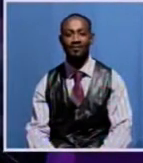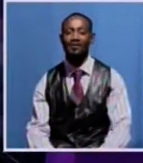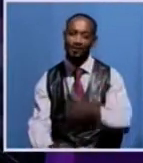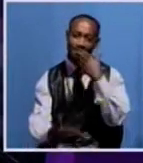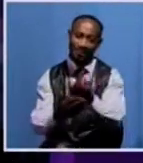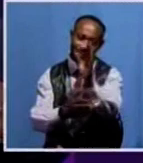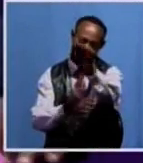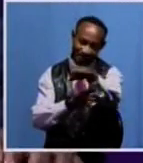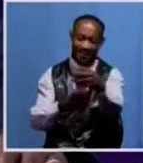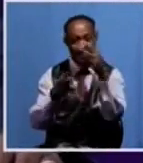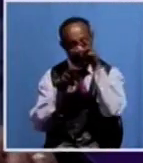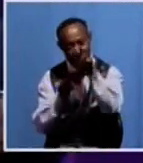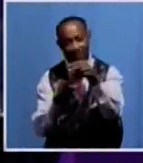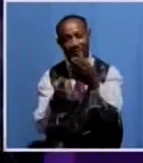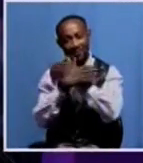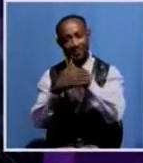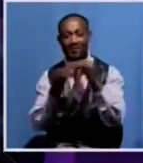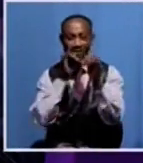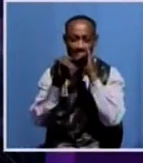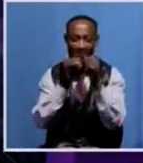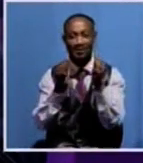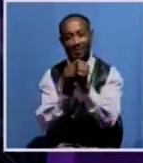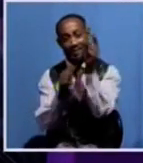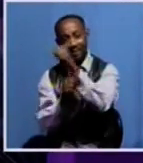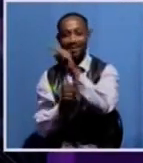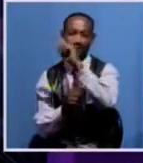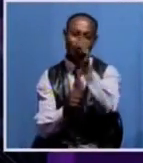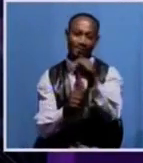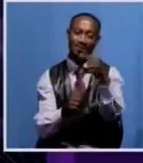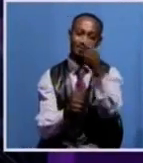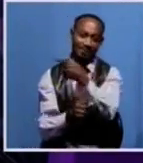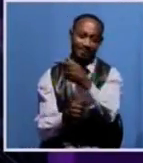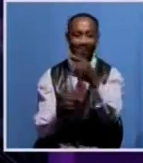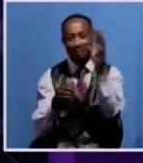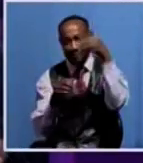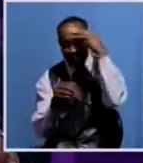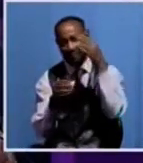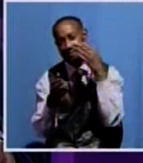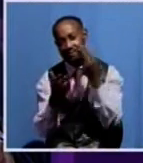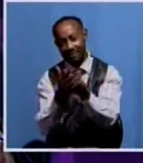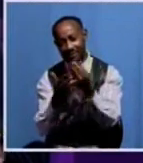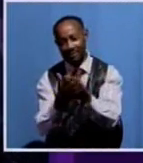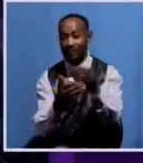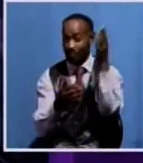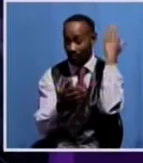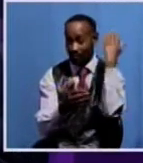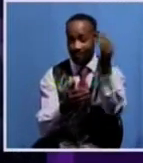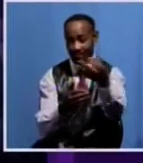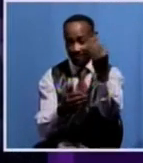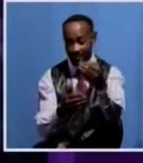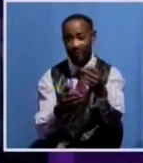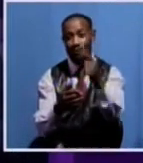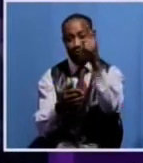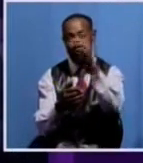Good evening. You're watching Sunday Interview with me, your host, Gravazio Zulu. Minister of Finance, Dr. Bwalya on Friday unveiled a